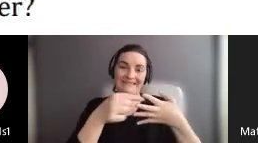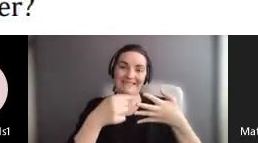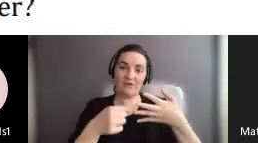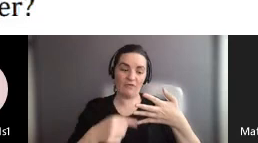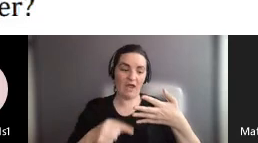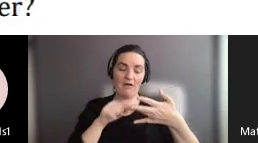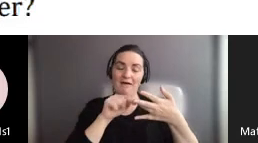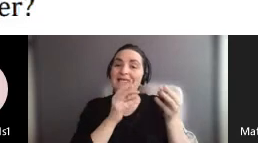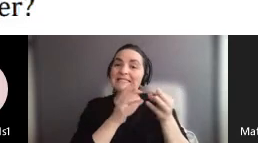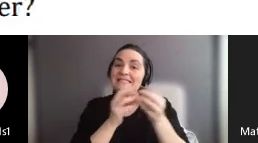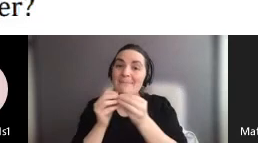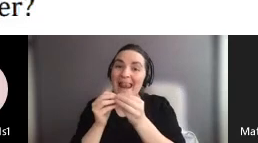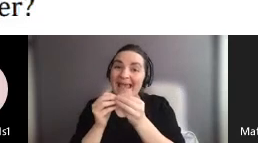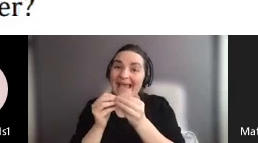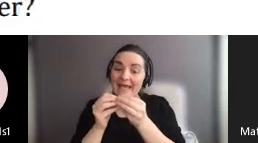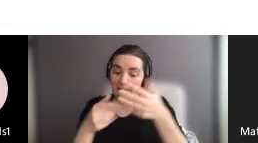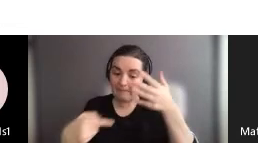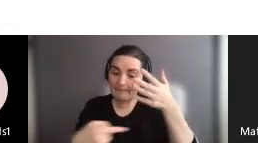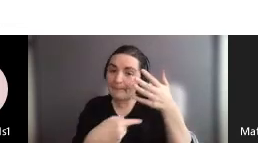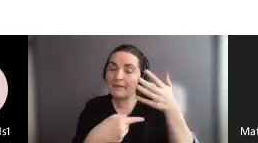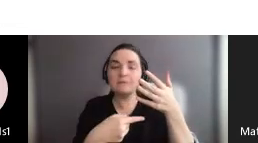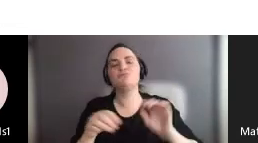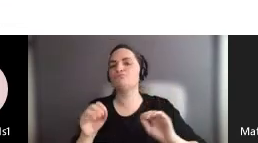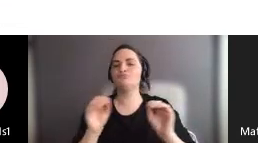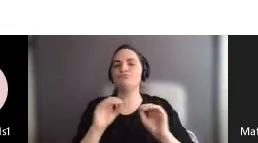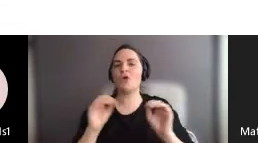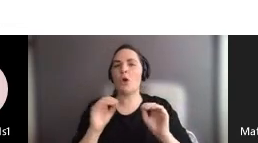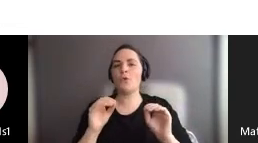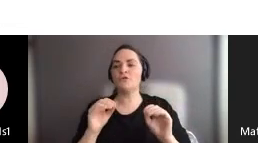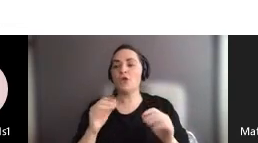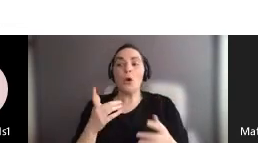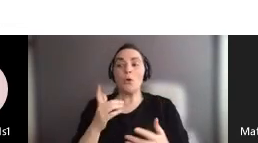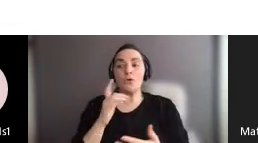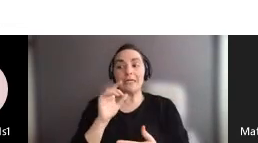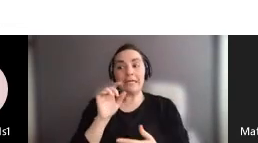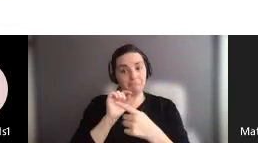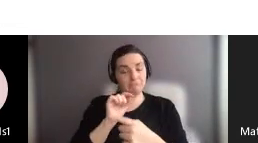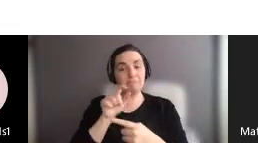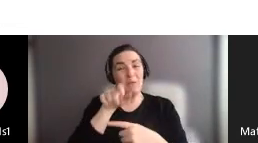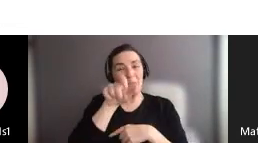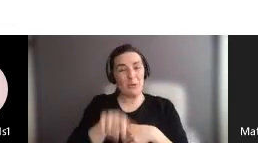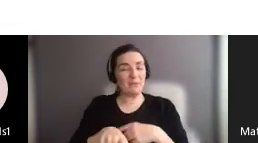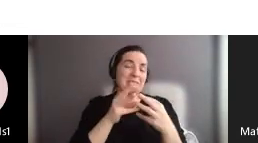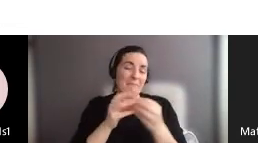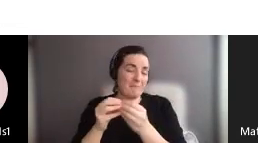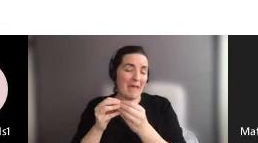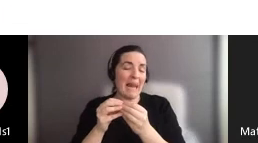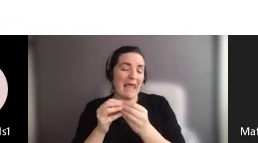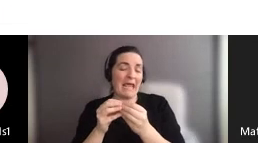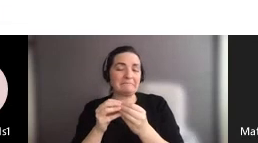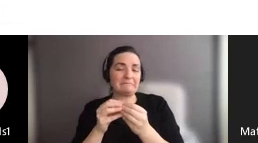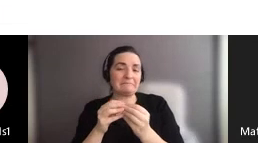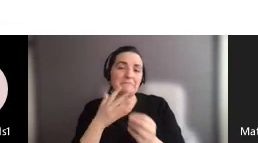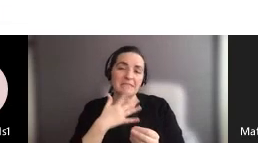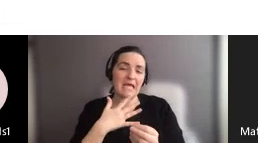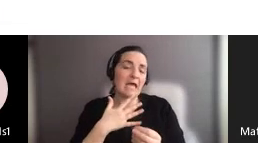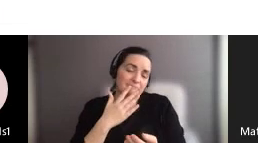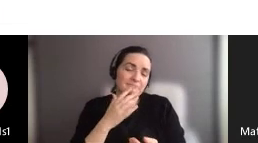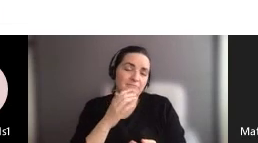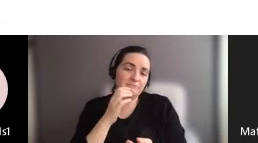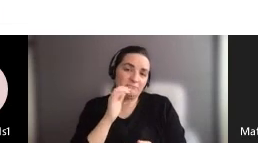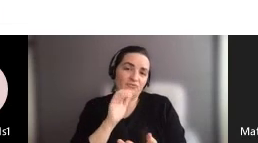a spelling success criterion. So although the pupil has inverted some letters, so that word there